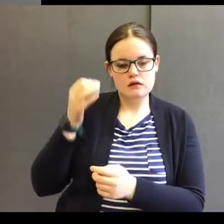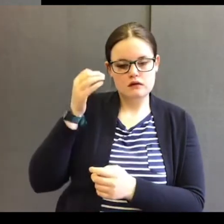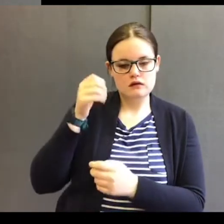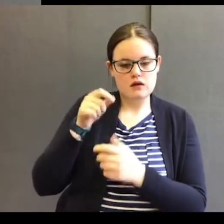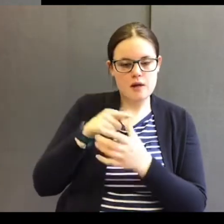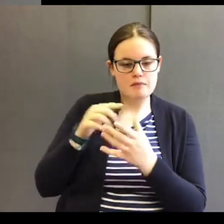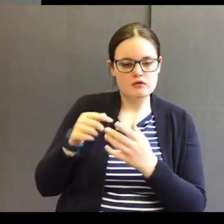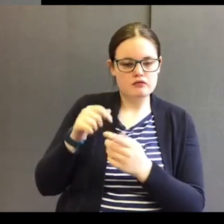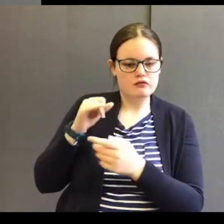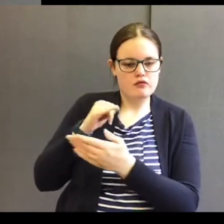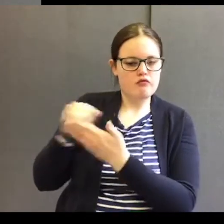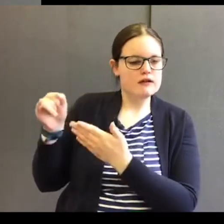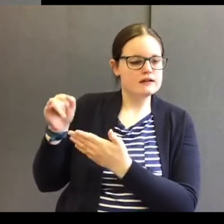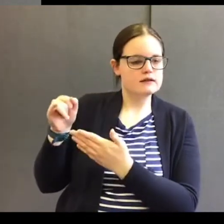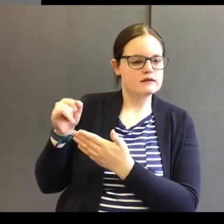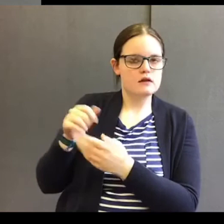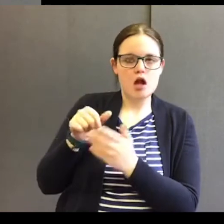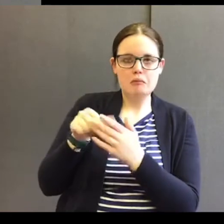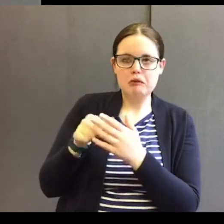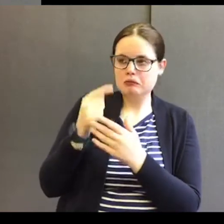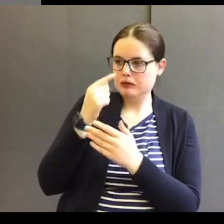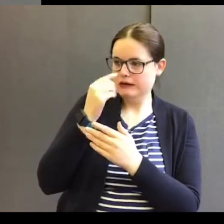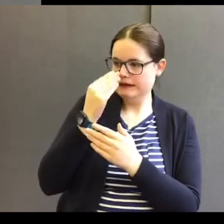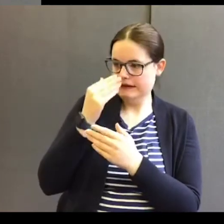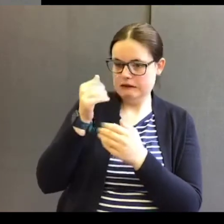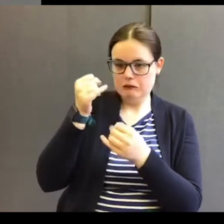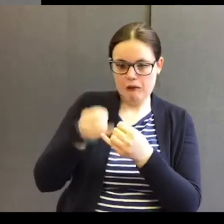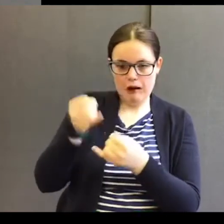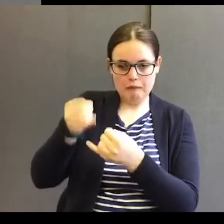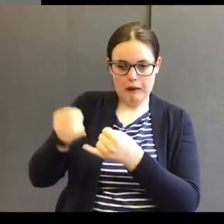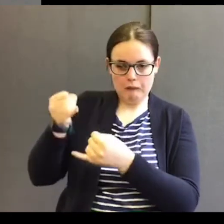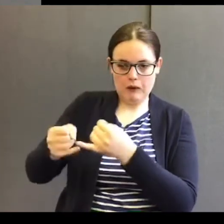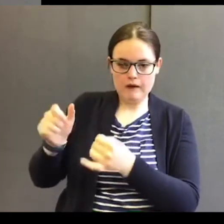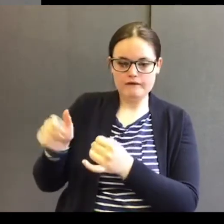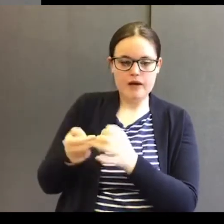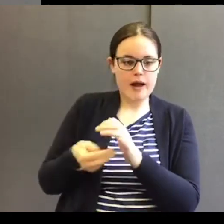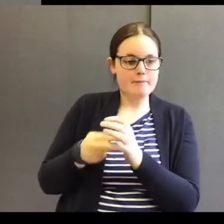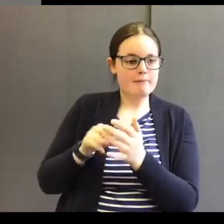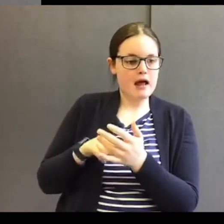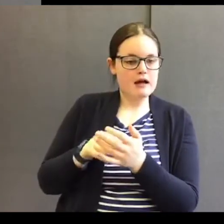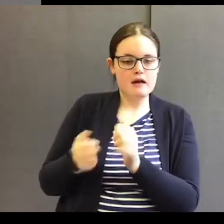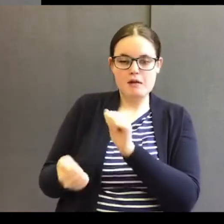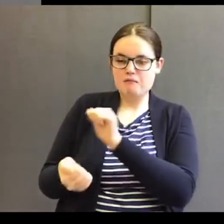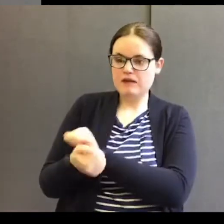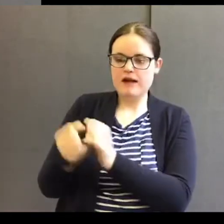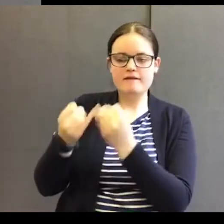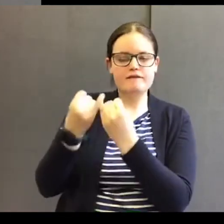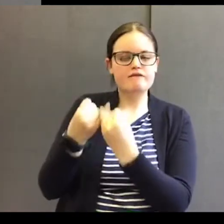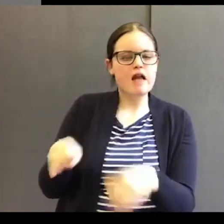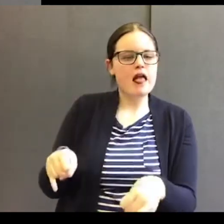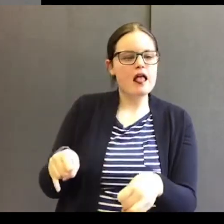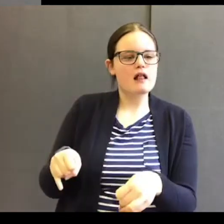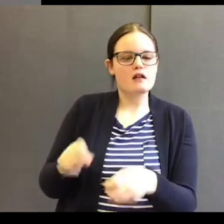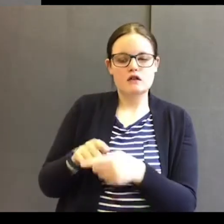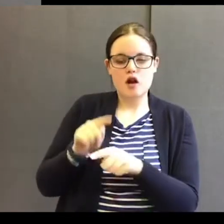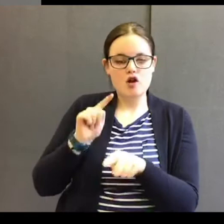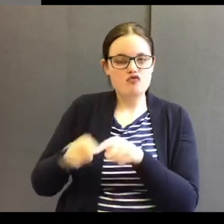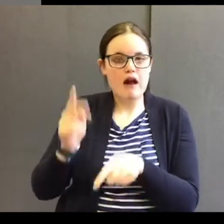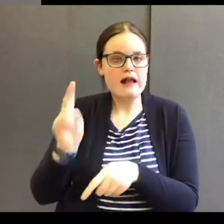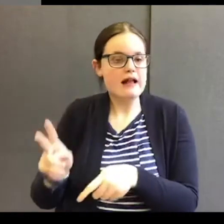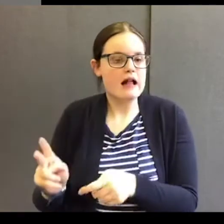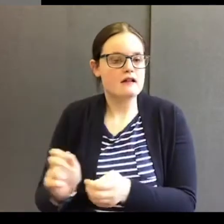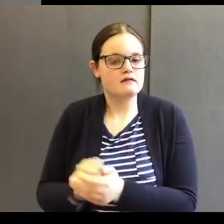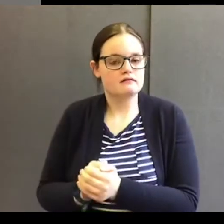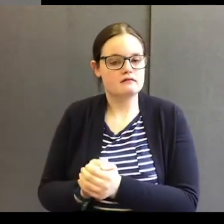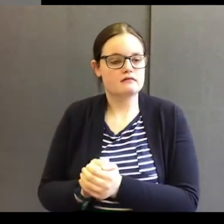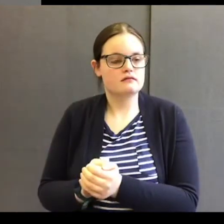were threatened. The problem seems to be getting worse. Their first plan, prison, failed. So they try